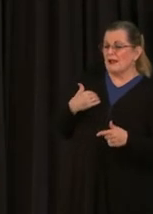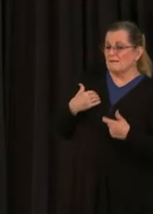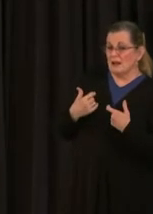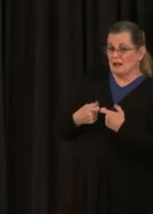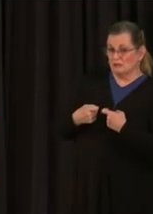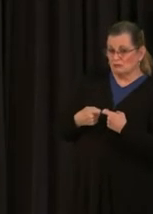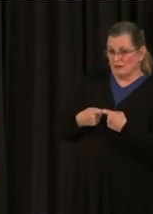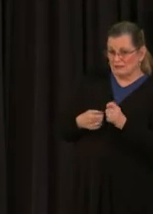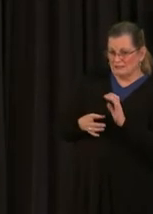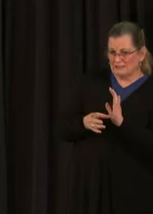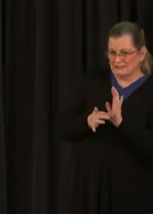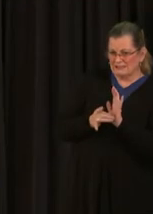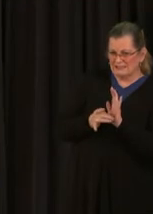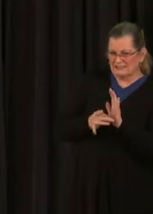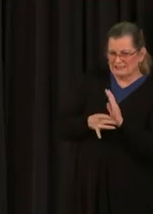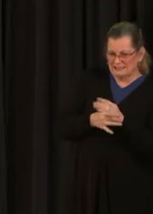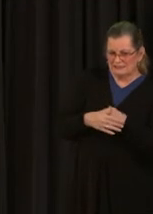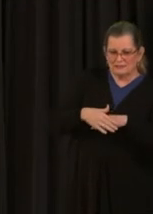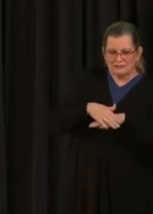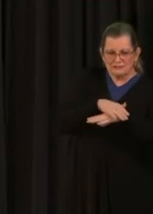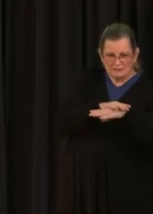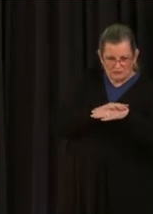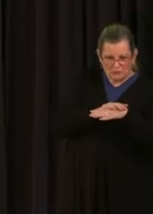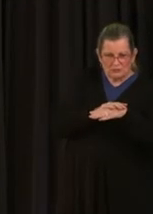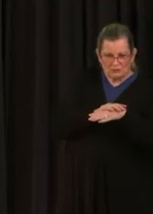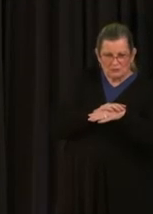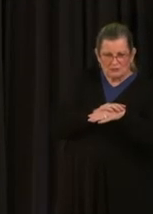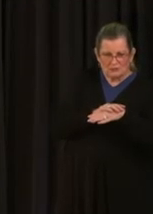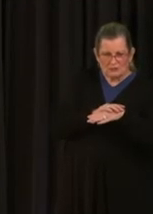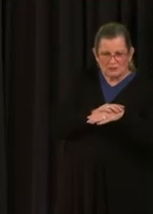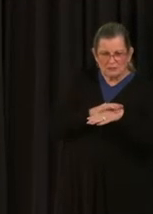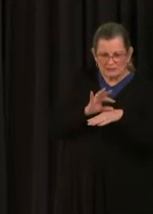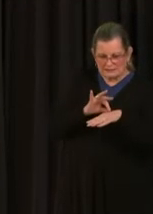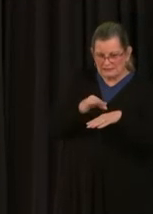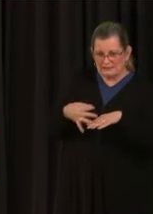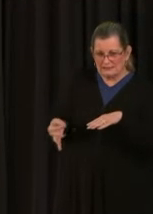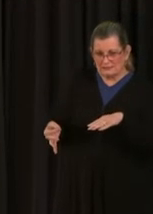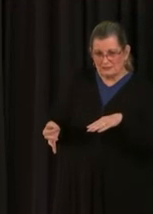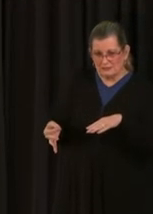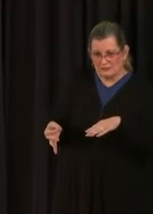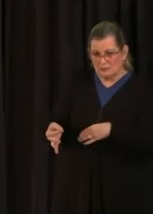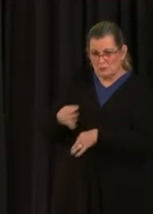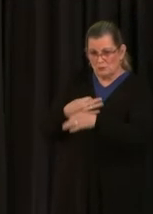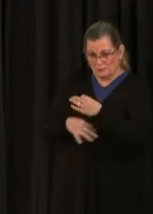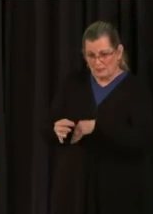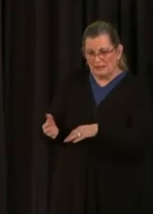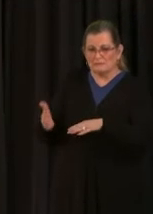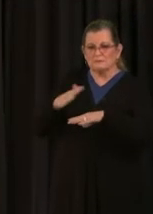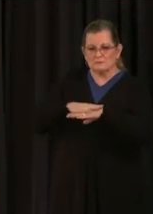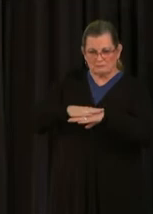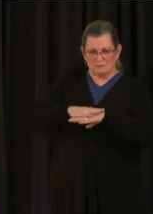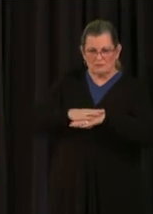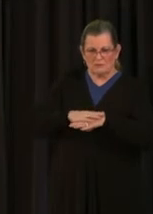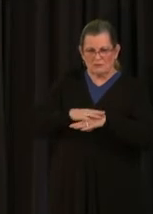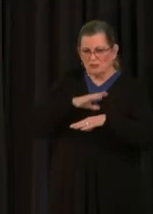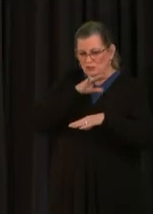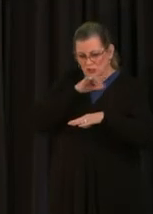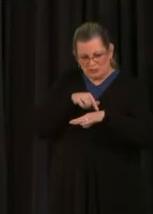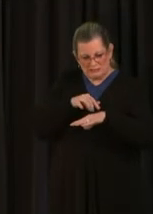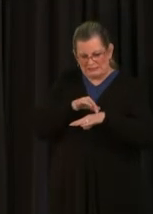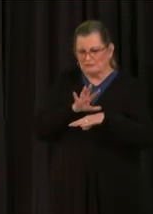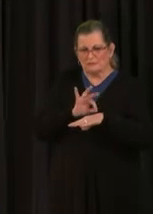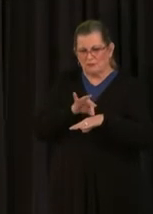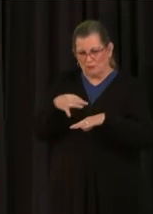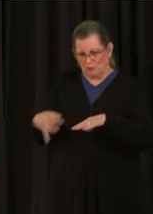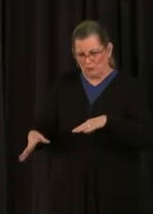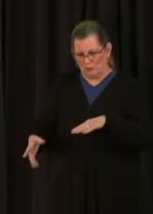Thank you, Tracy, and thank you, everyone, for giving me the opportunity to take a couple minutes of your time and detail the activities that Metro